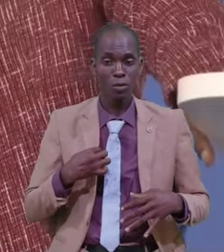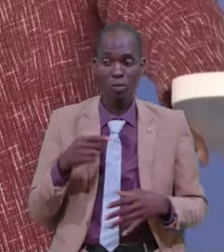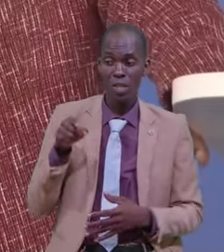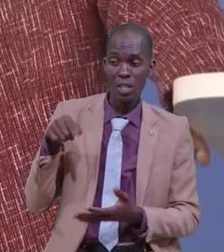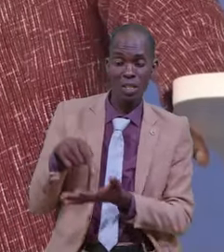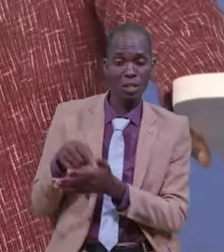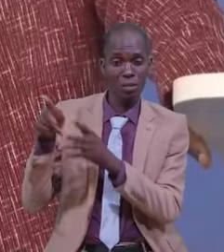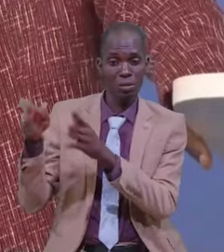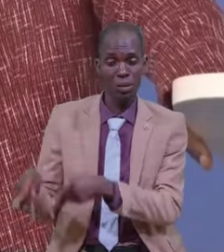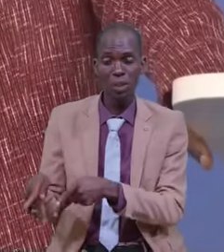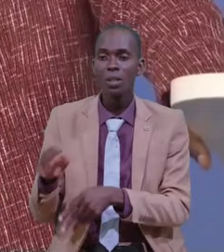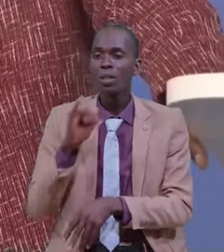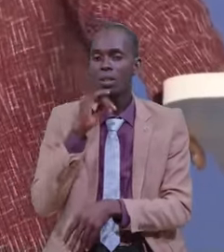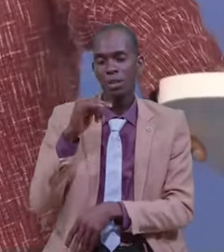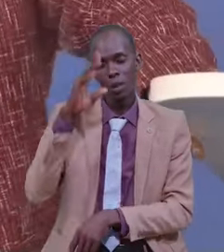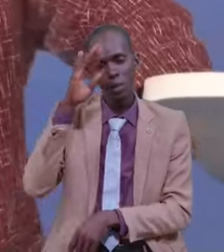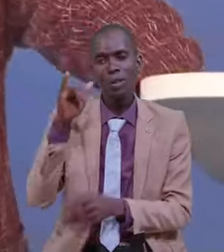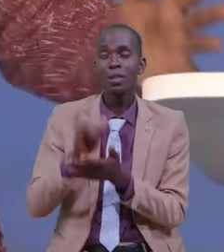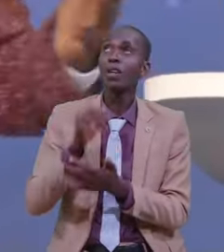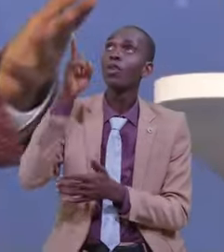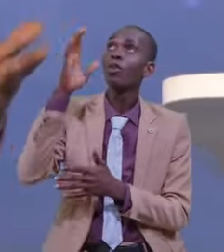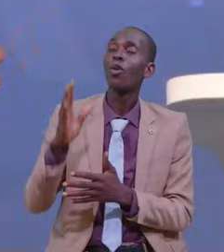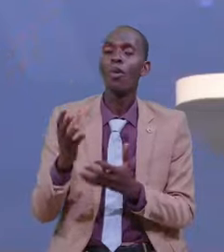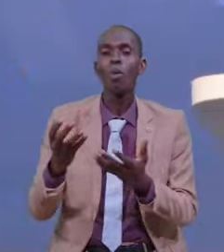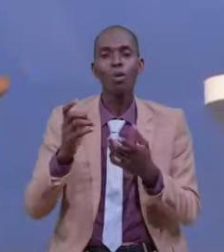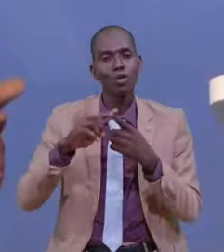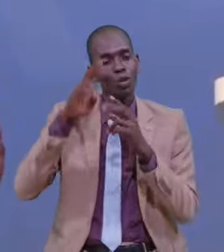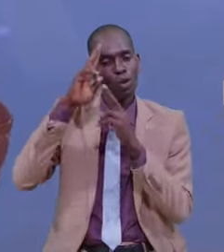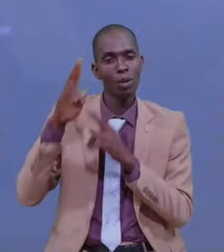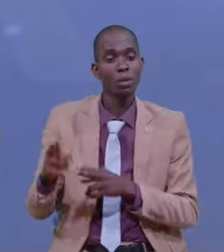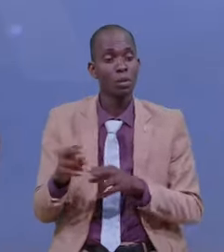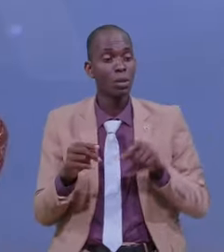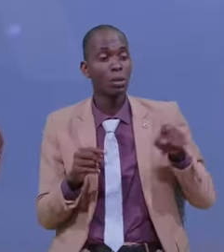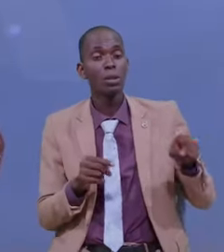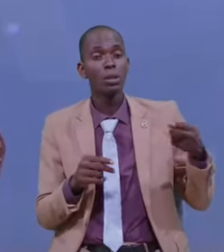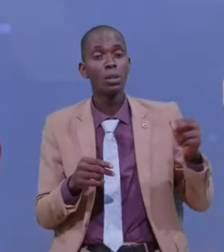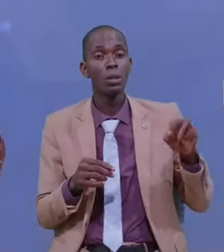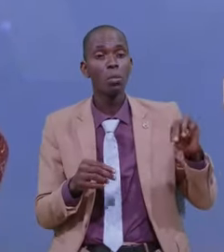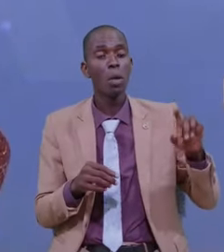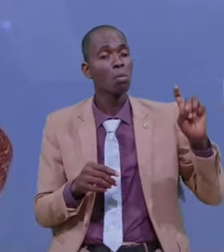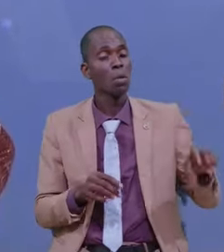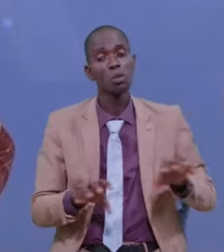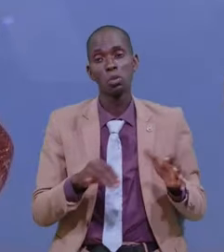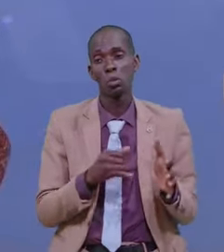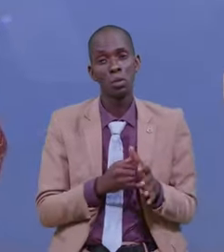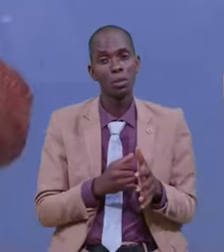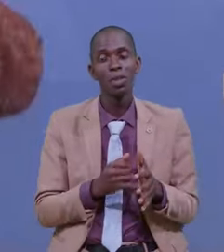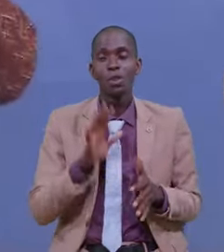God decides to honor. He had to do it. Your compensation is